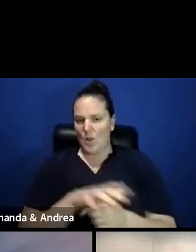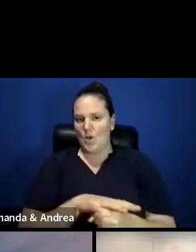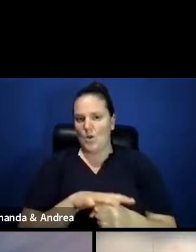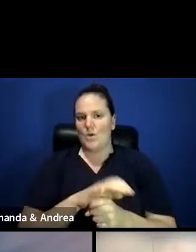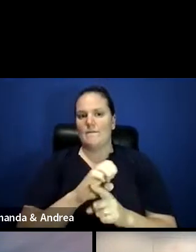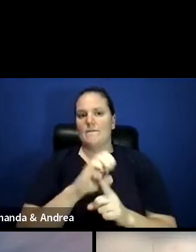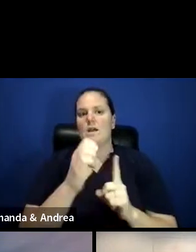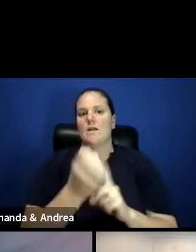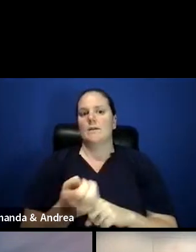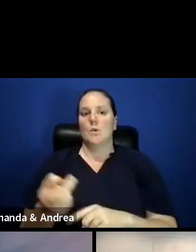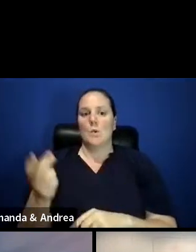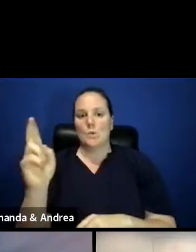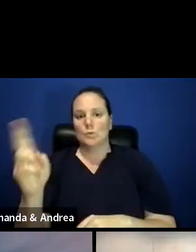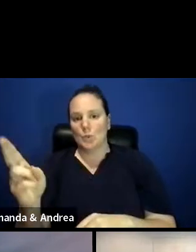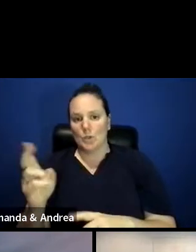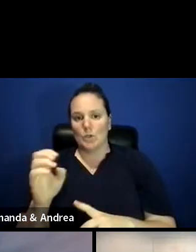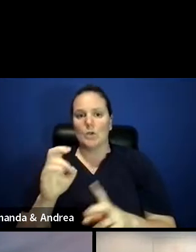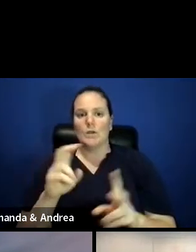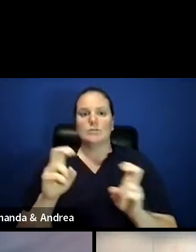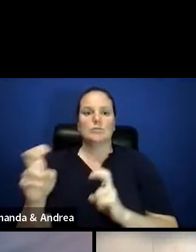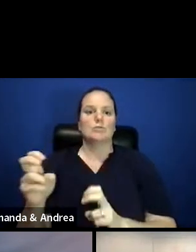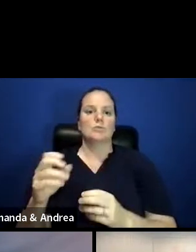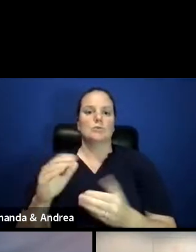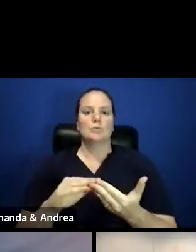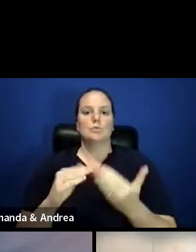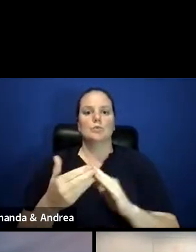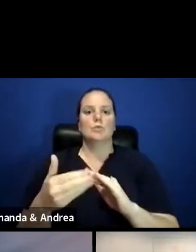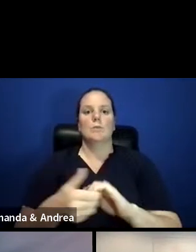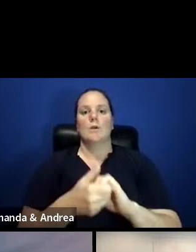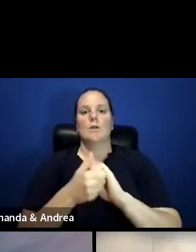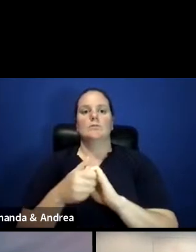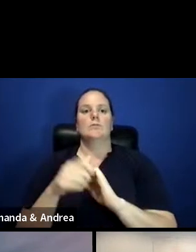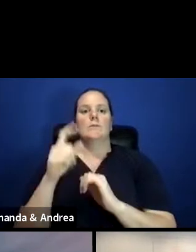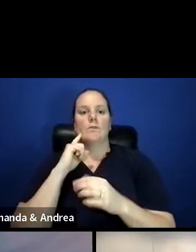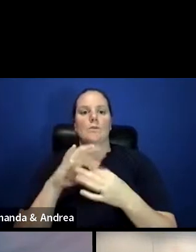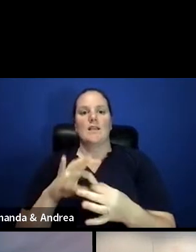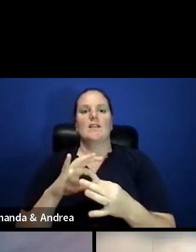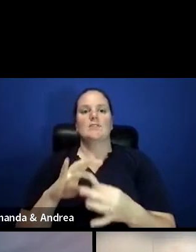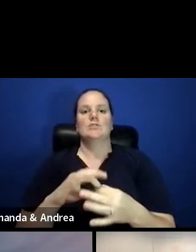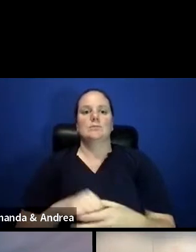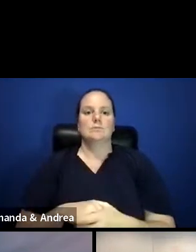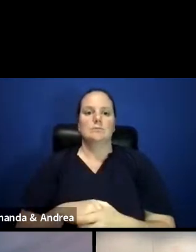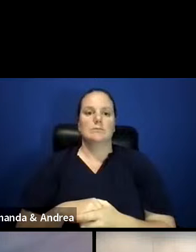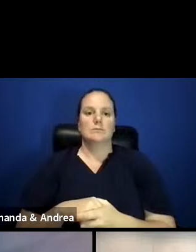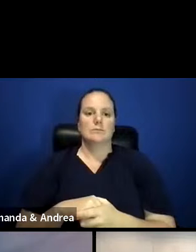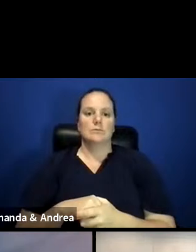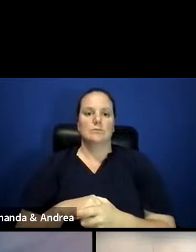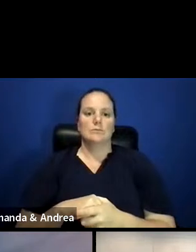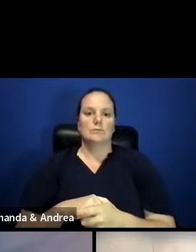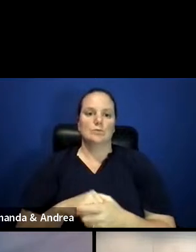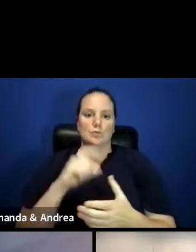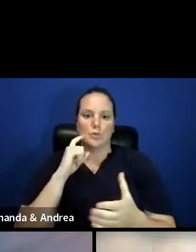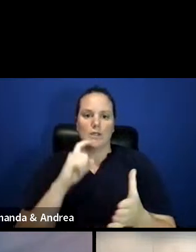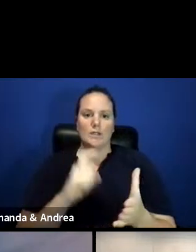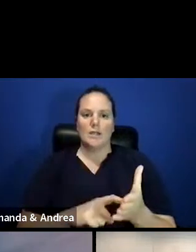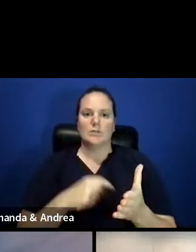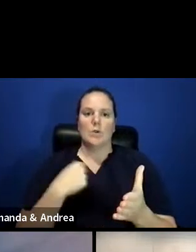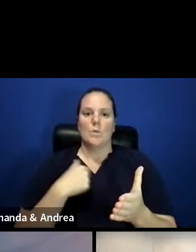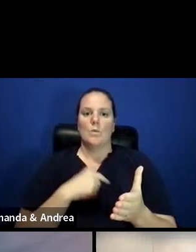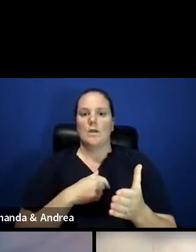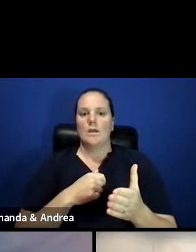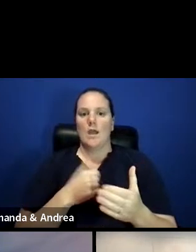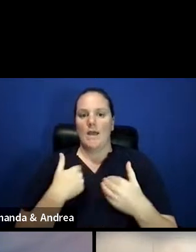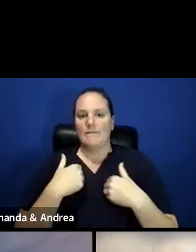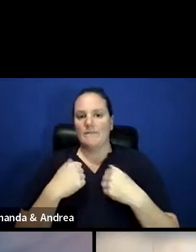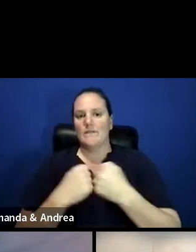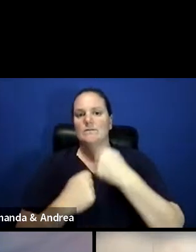there historical issues? What are the community partnerships and relationships? Recognizing that, as we're delivering infrastructure